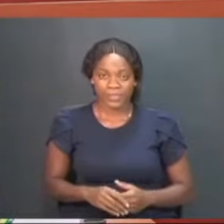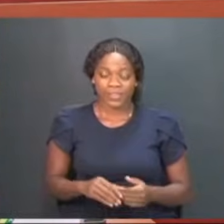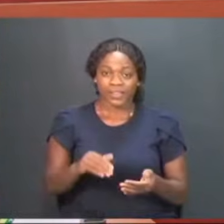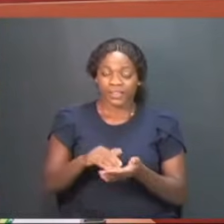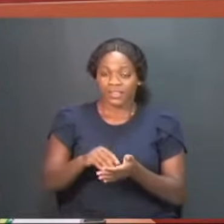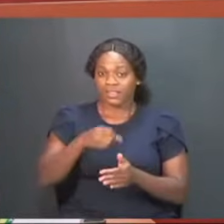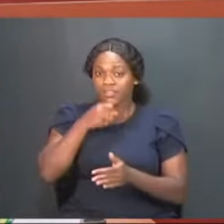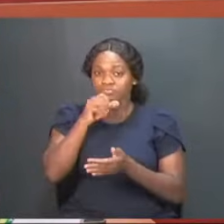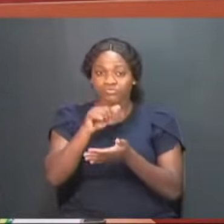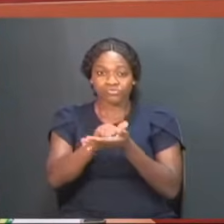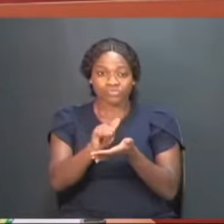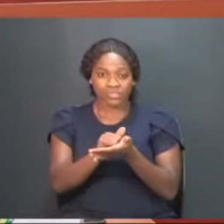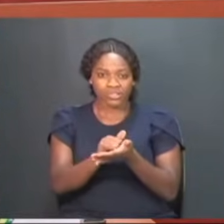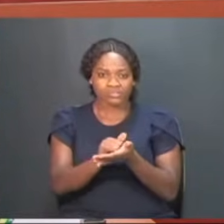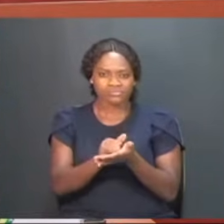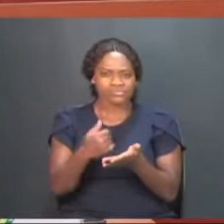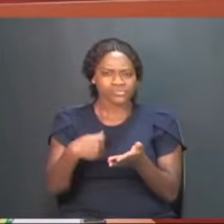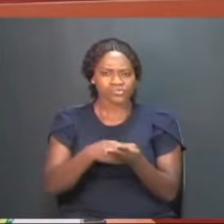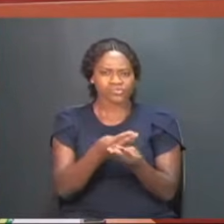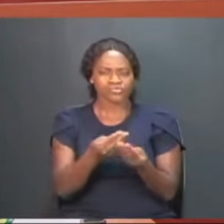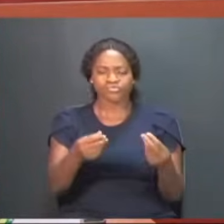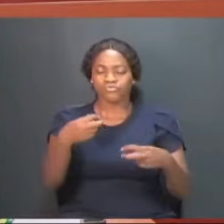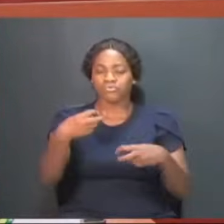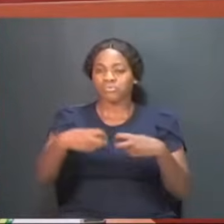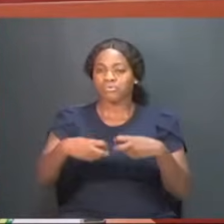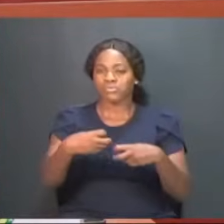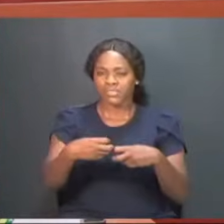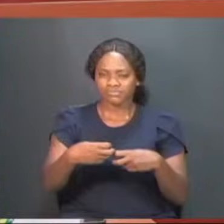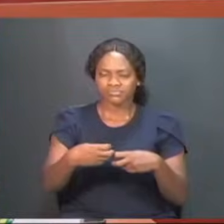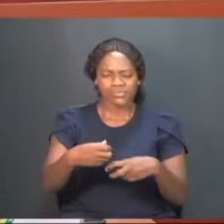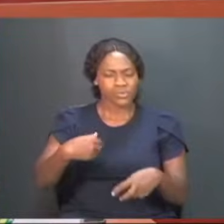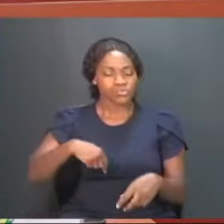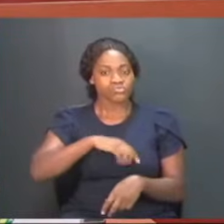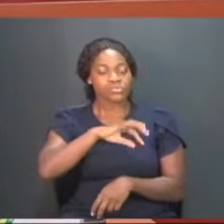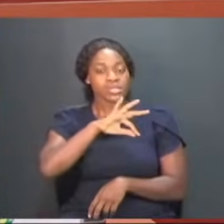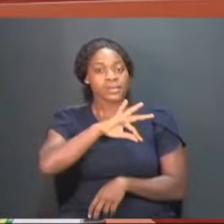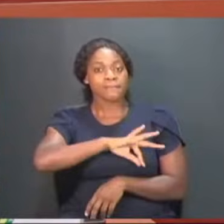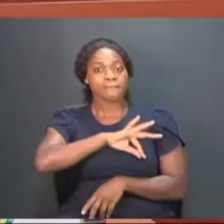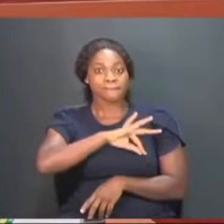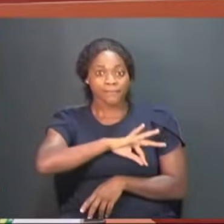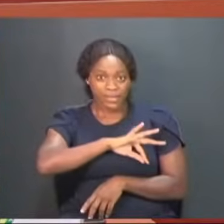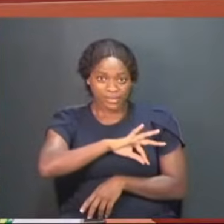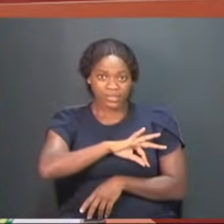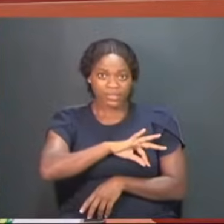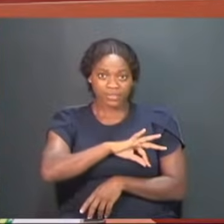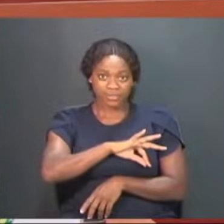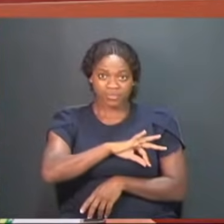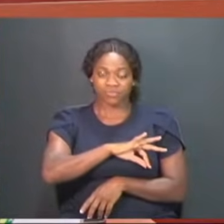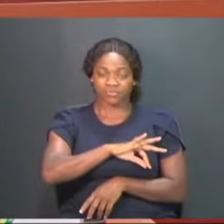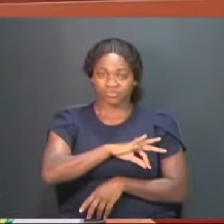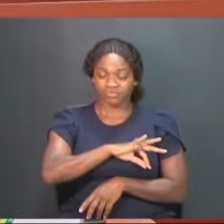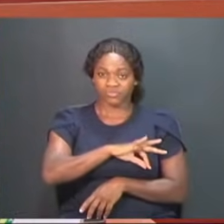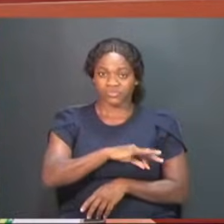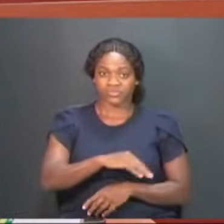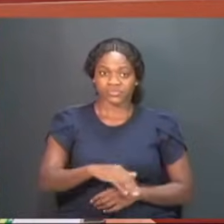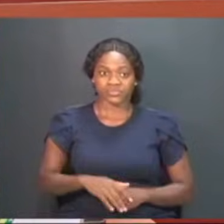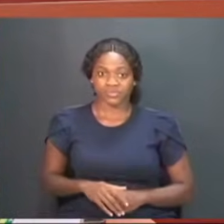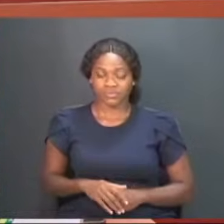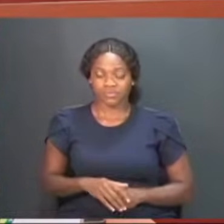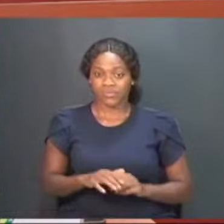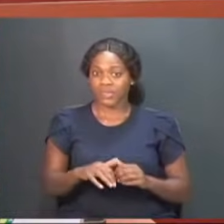that in addressing the risk, we are taking advantage of the opportunities that it presents in terms of job